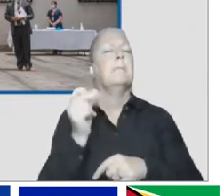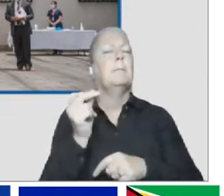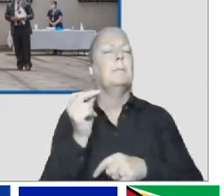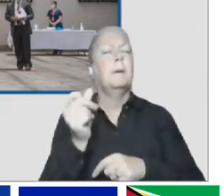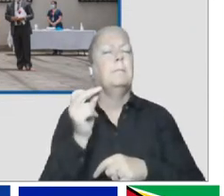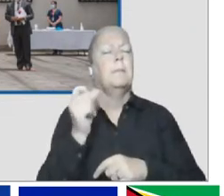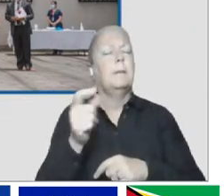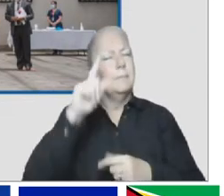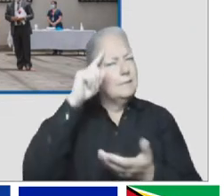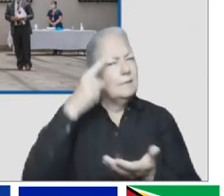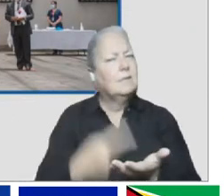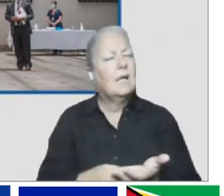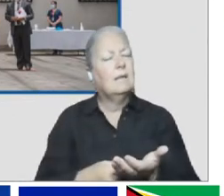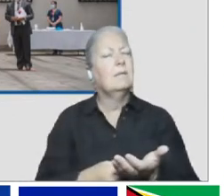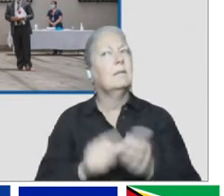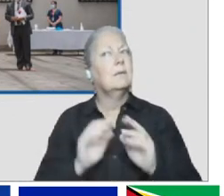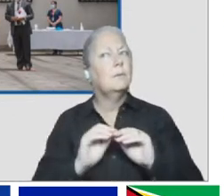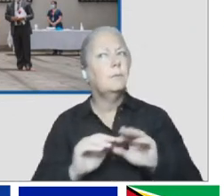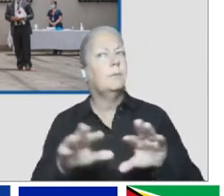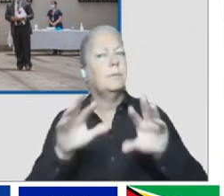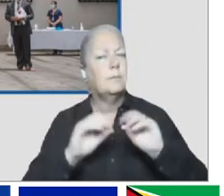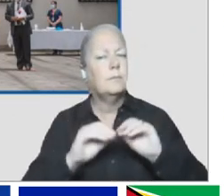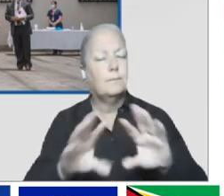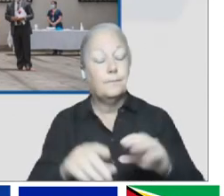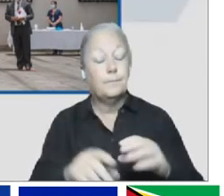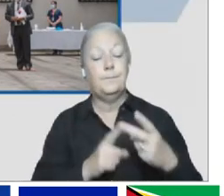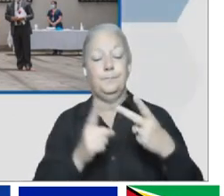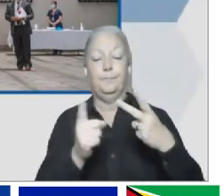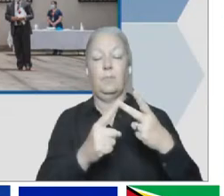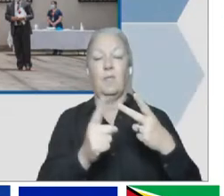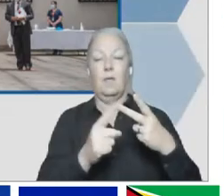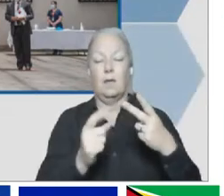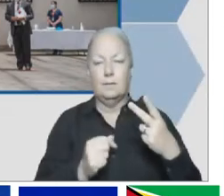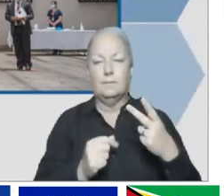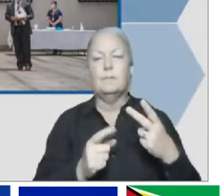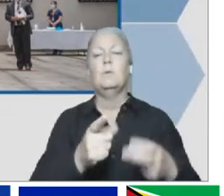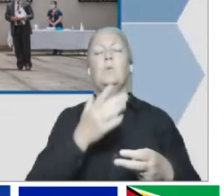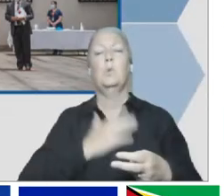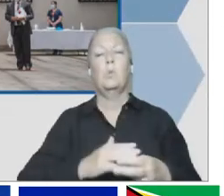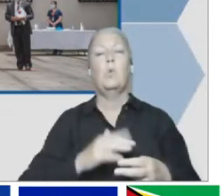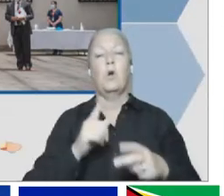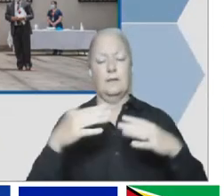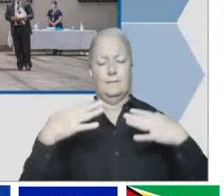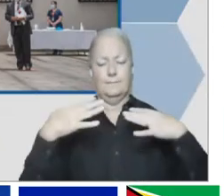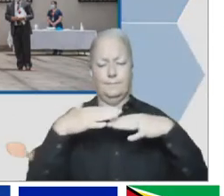important is the intersectorial collaboration that integrated also